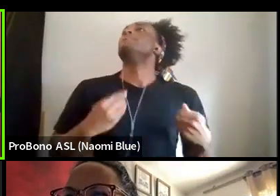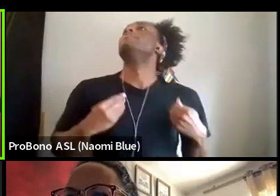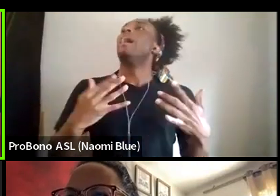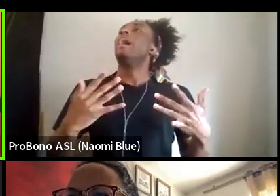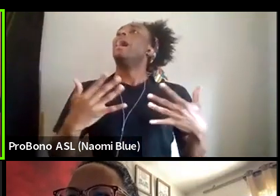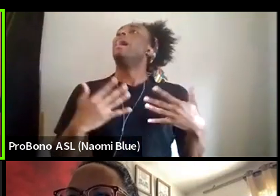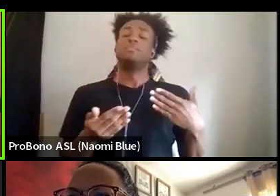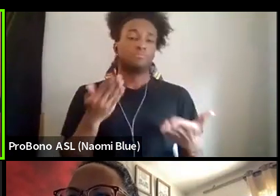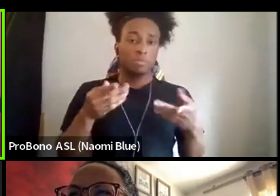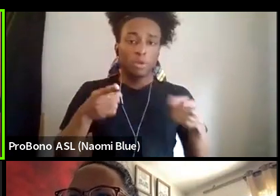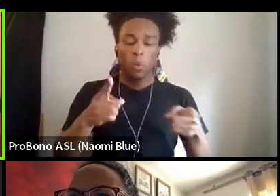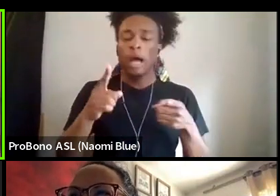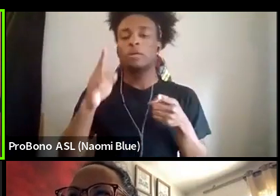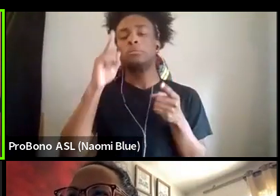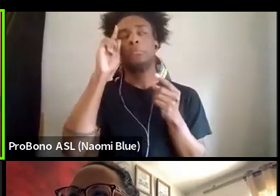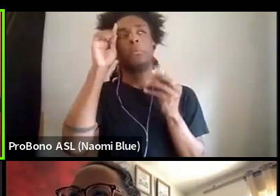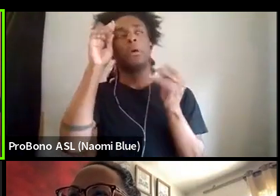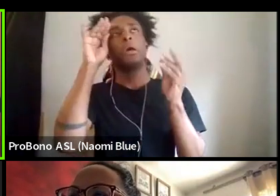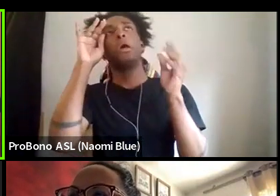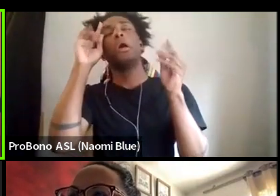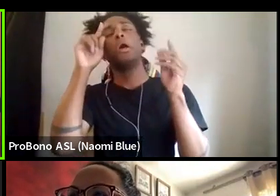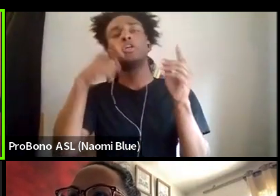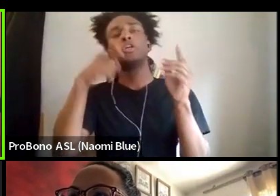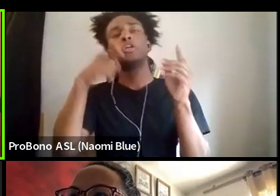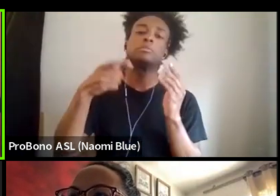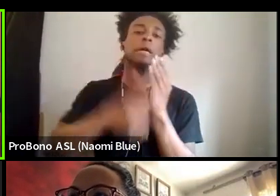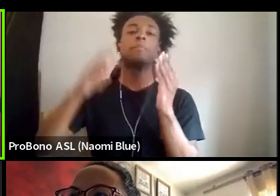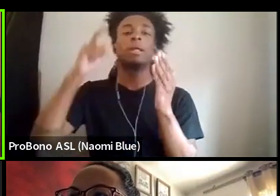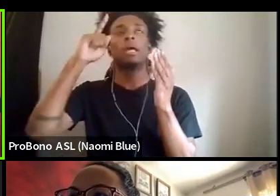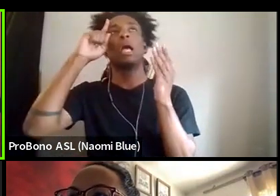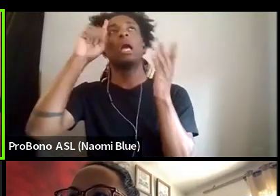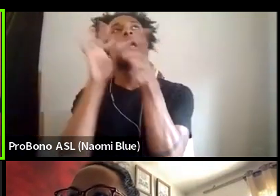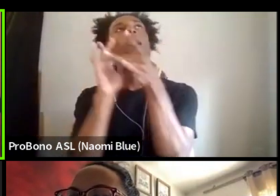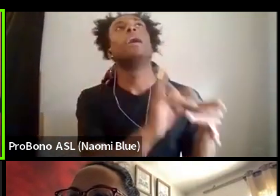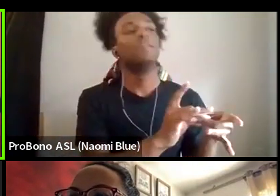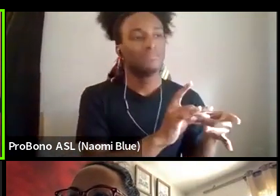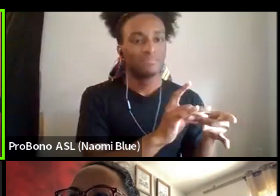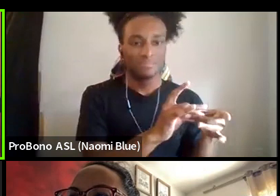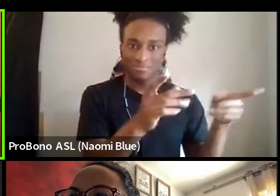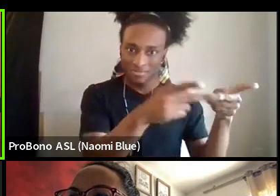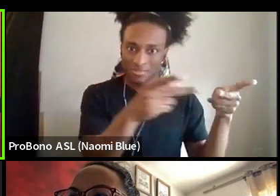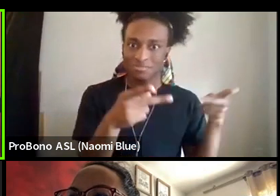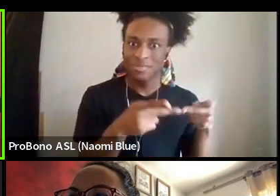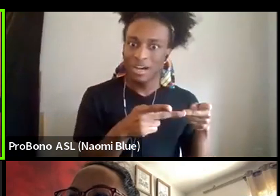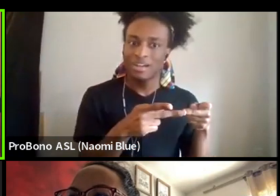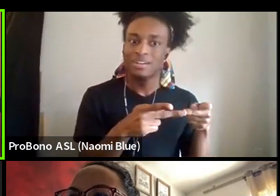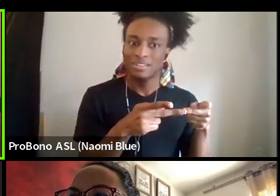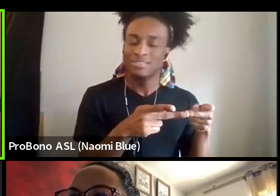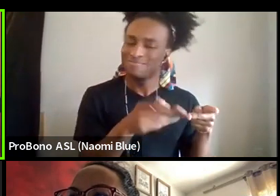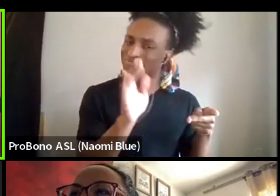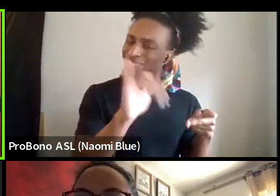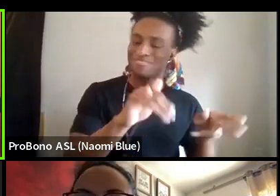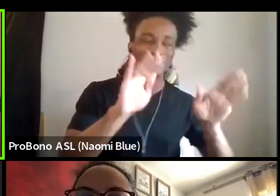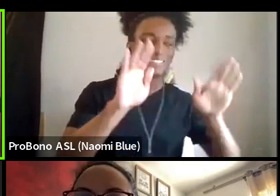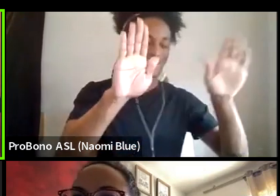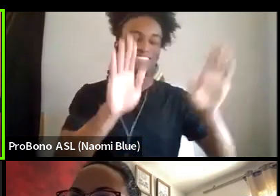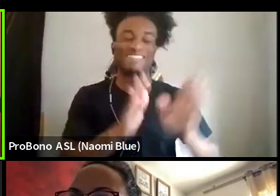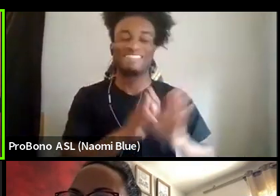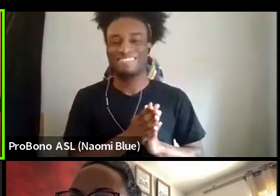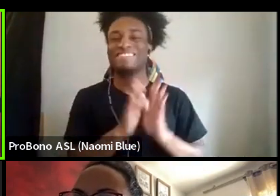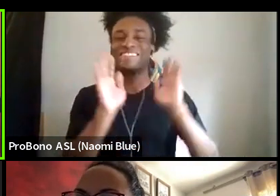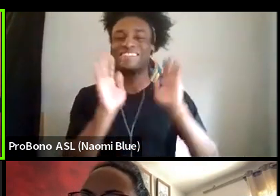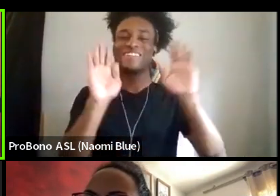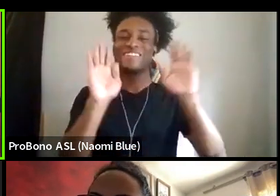why you choose that spot and somebody comes and takes it or moves your stuff. That was great.